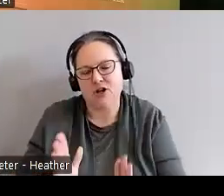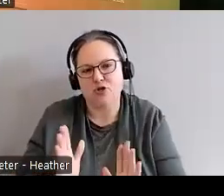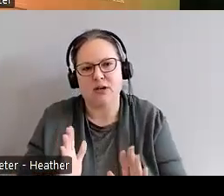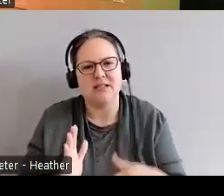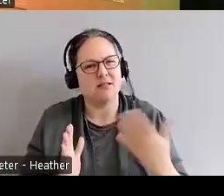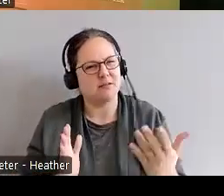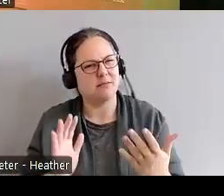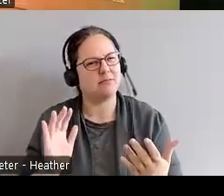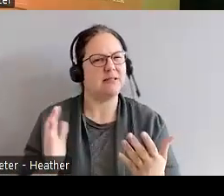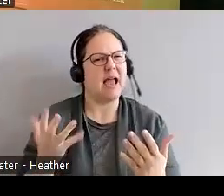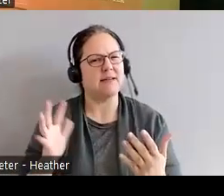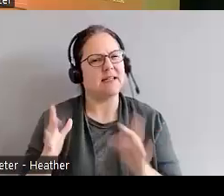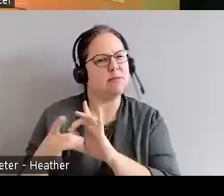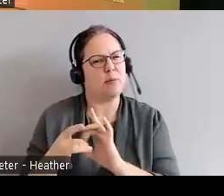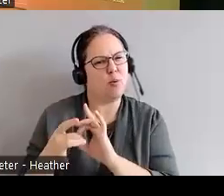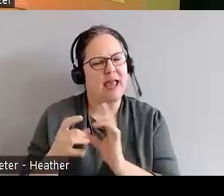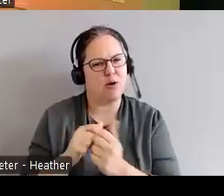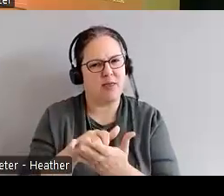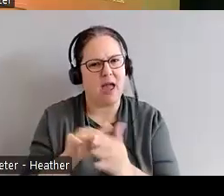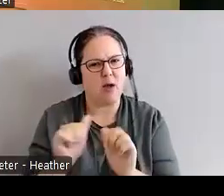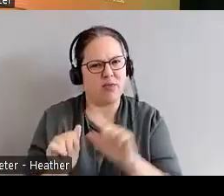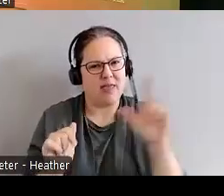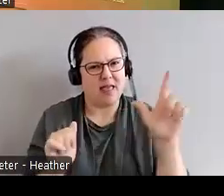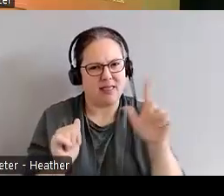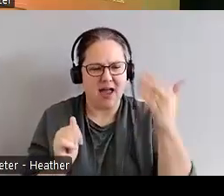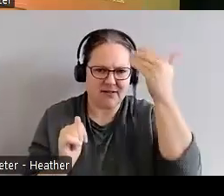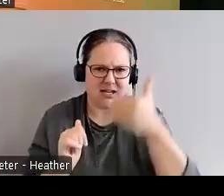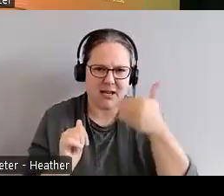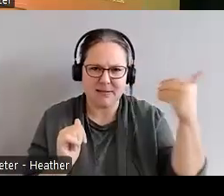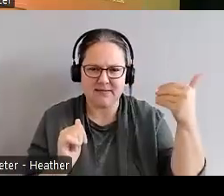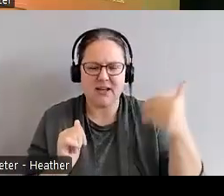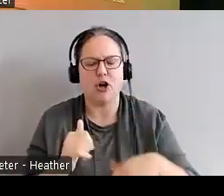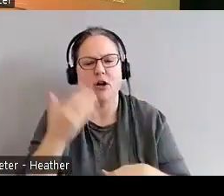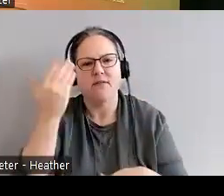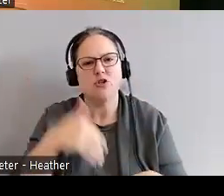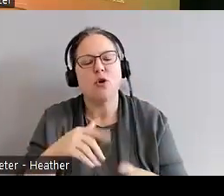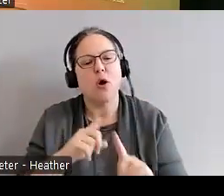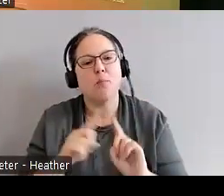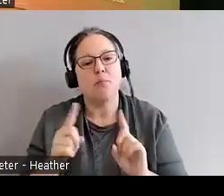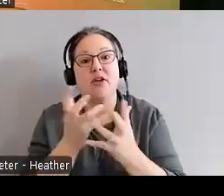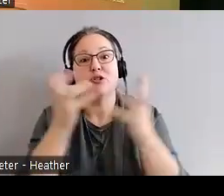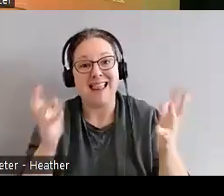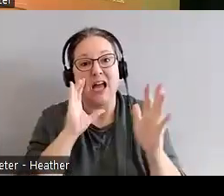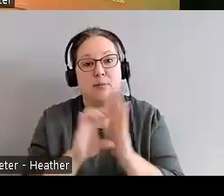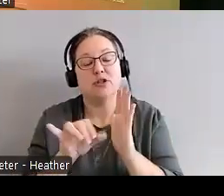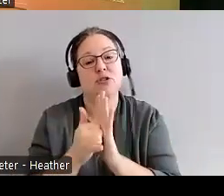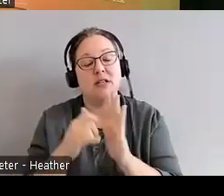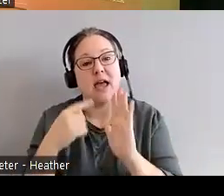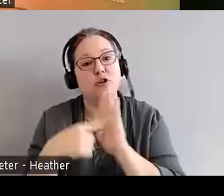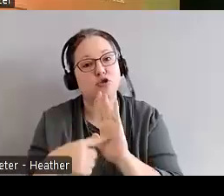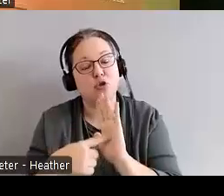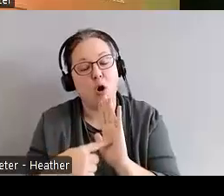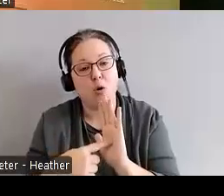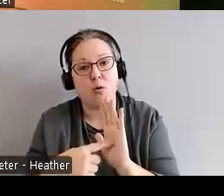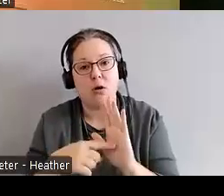to it. And essentially, there have been lots of neuroimaging studies that have shown that compared to the people who